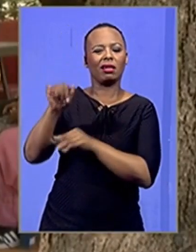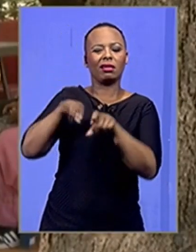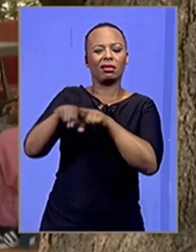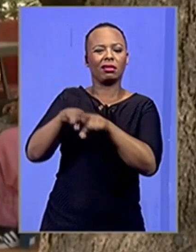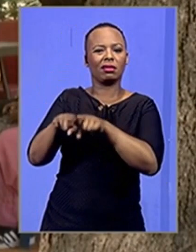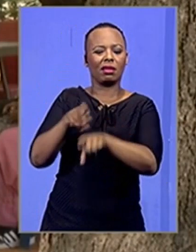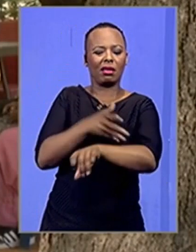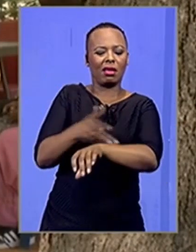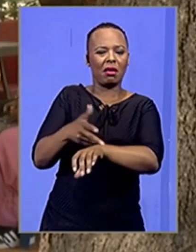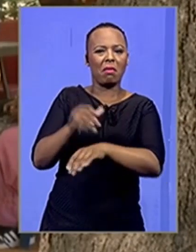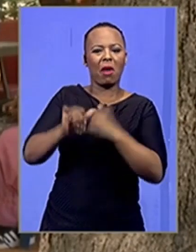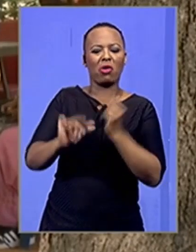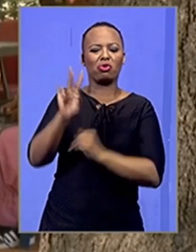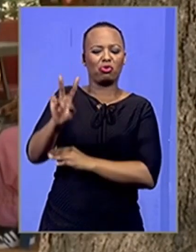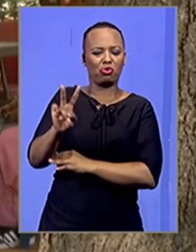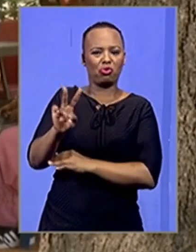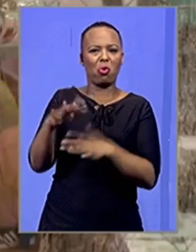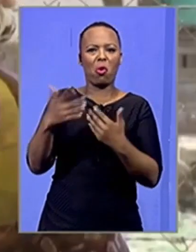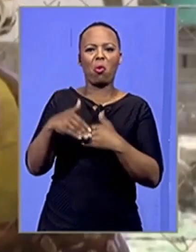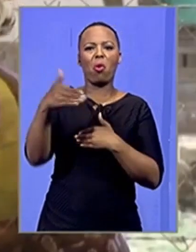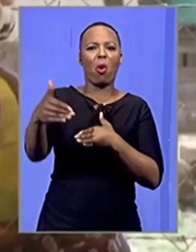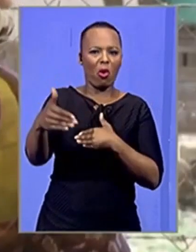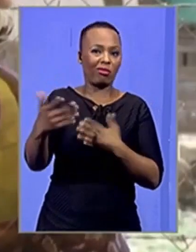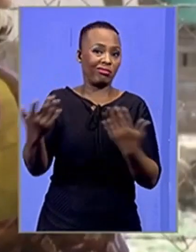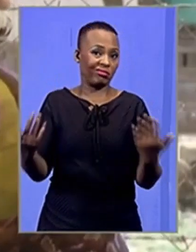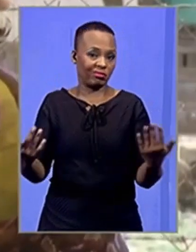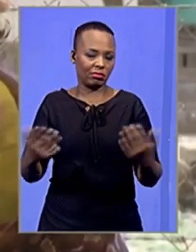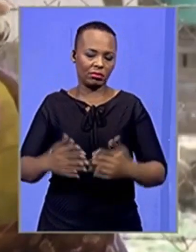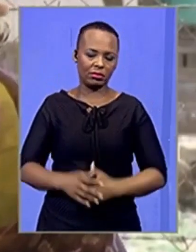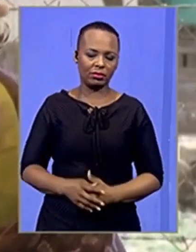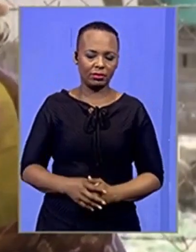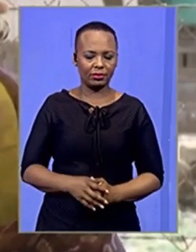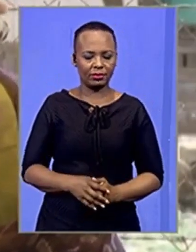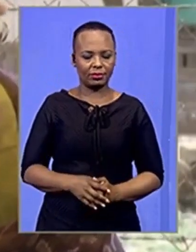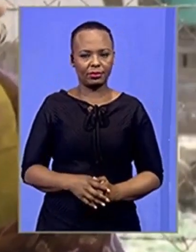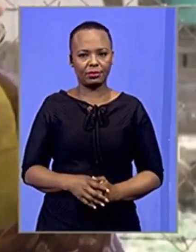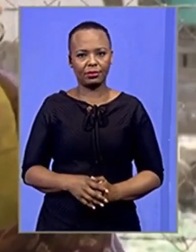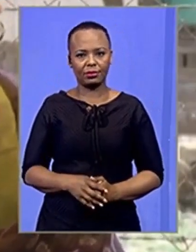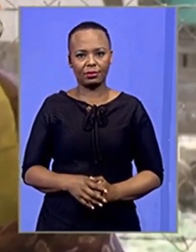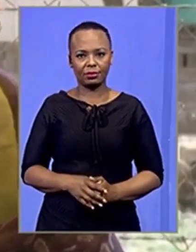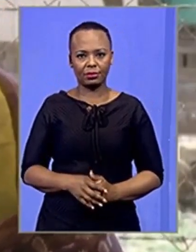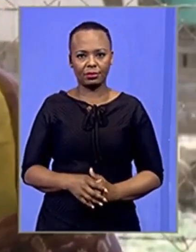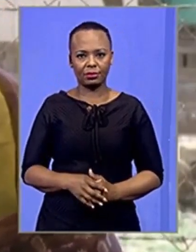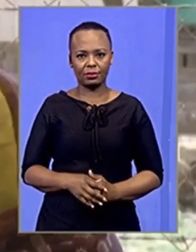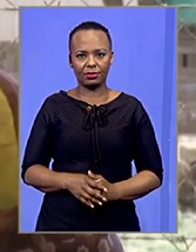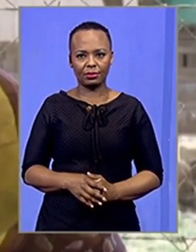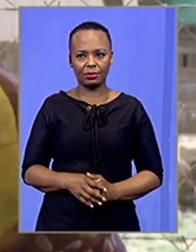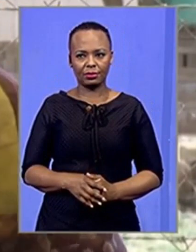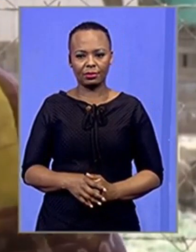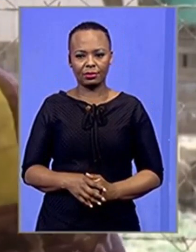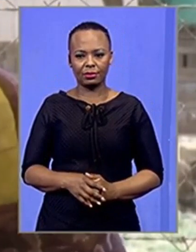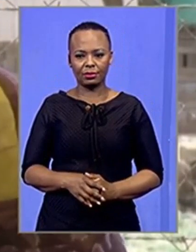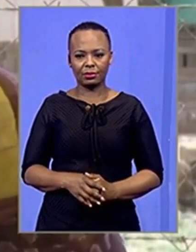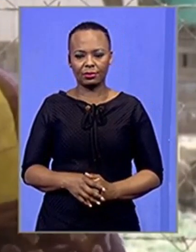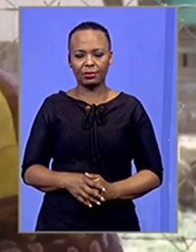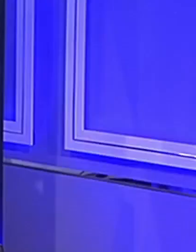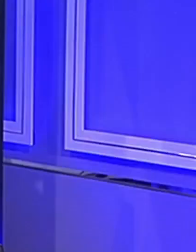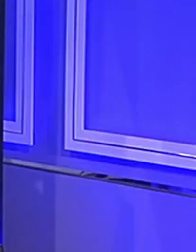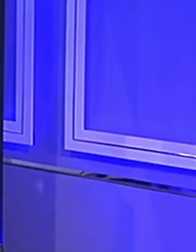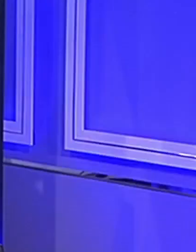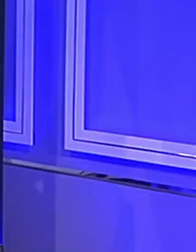go yena di ka tšea dikgwedi tše pedi go ba go feta nna ke Koketšo Motau wa ditaba tša SABC Malatane.